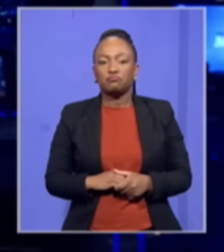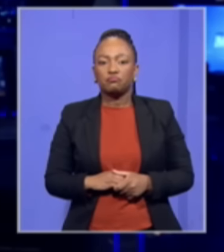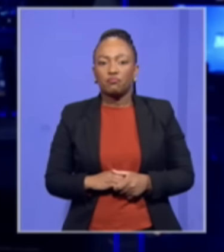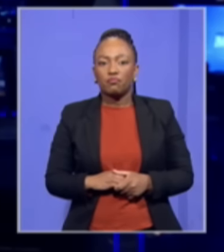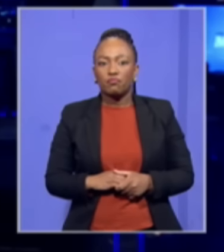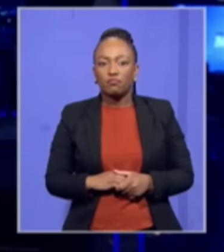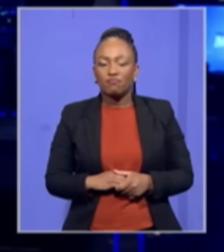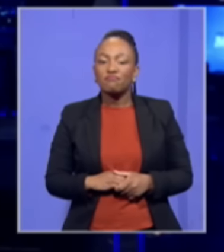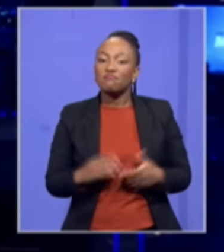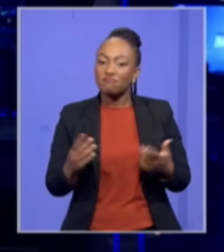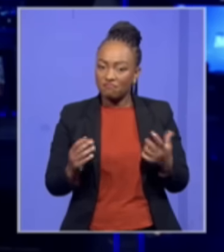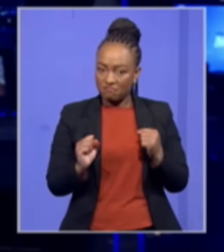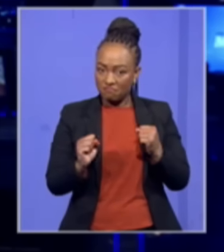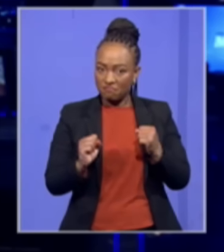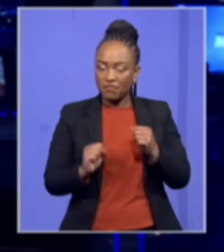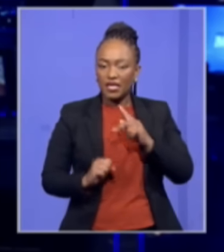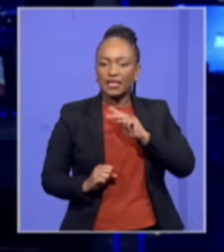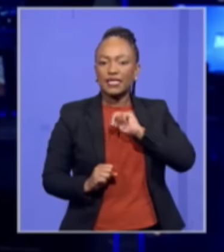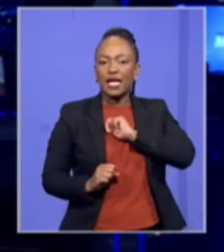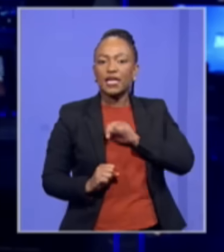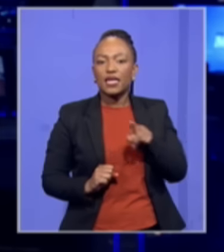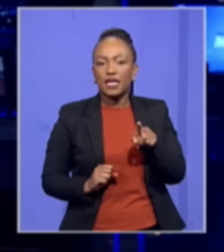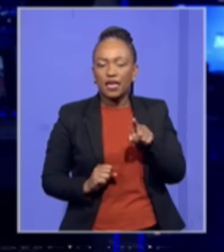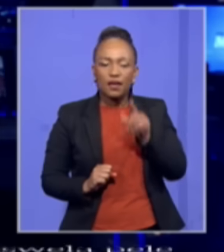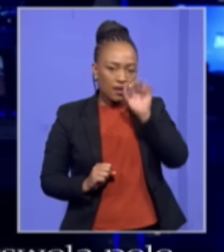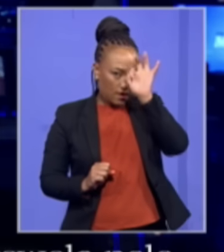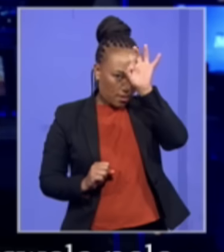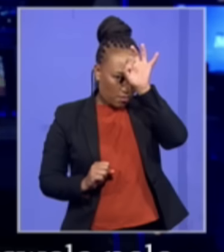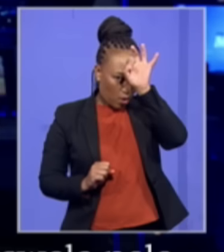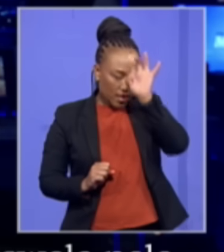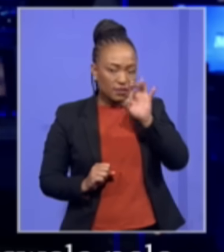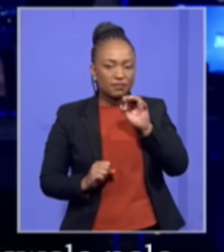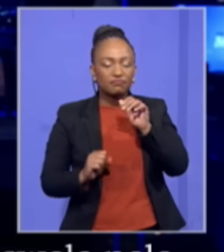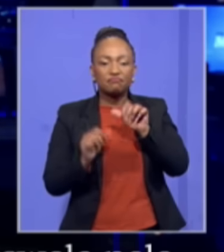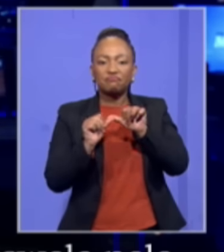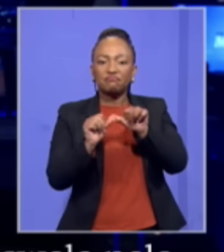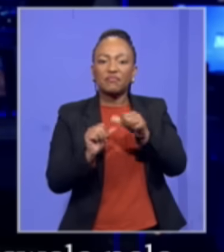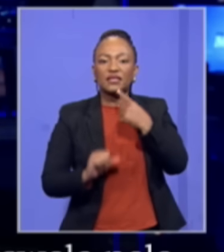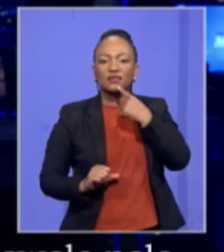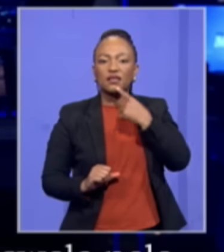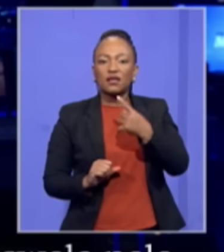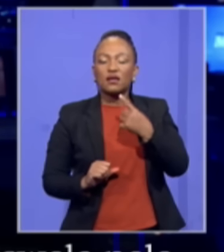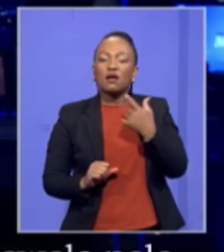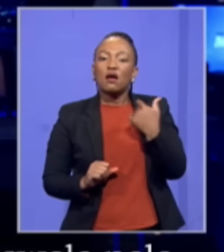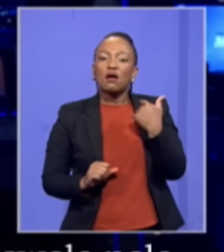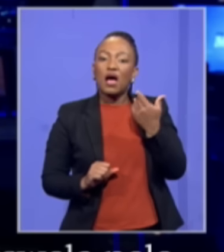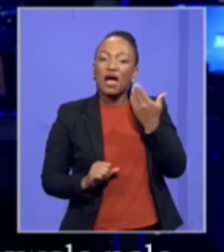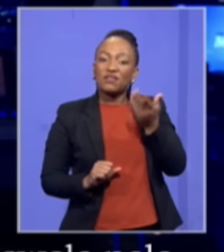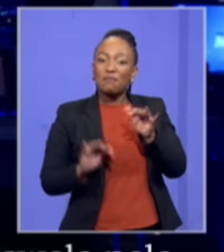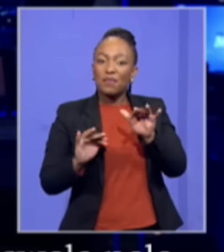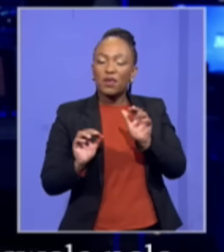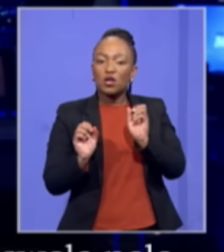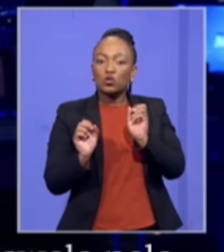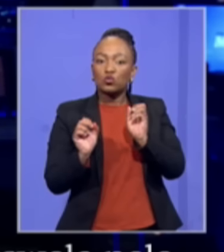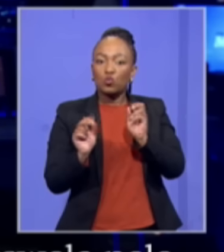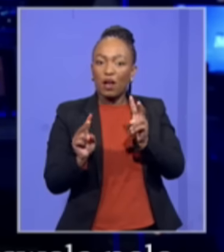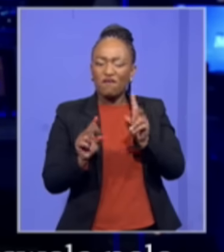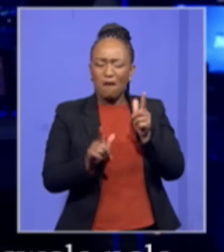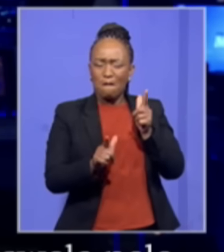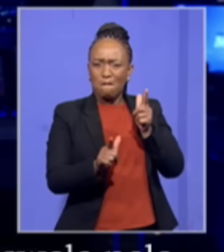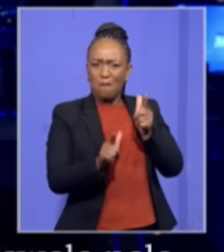Re ntse re le provinseng ena re fumana hore sepolesa se tswetse pele o hlalosa hore ha motho ya seng a tshwerwe ka mora ho thungwa ha batho ba 12 kampong ya